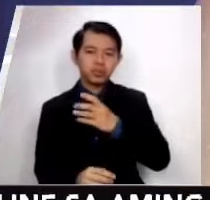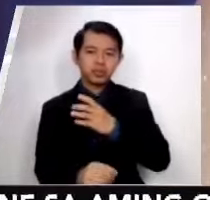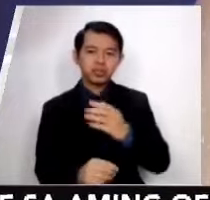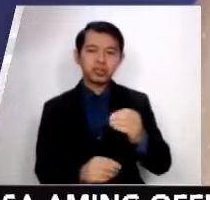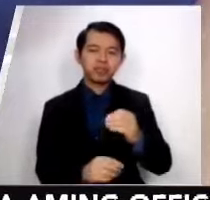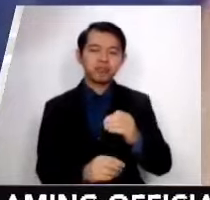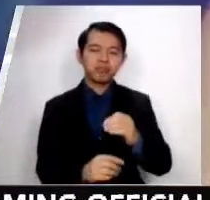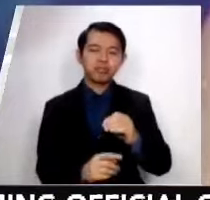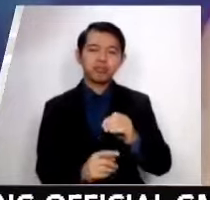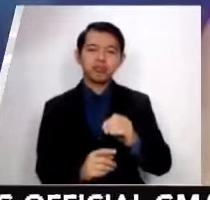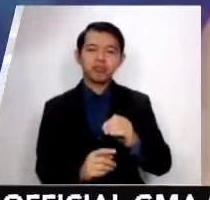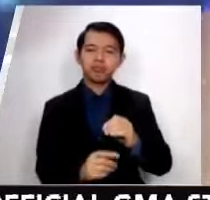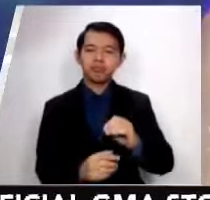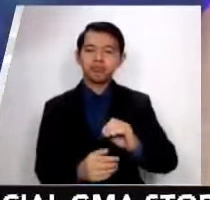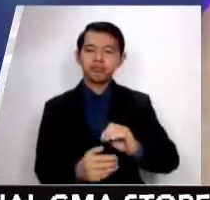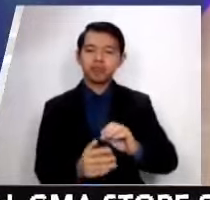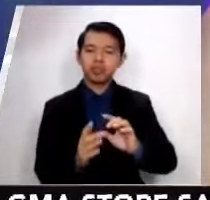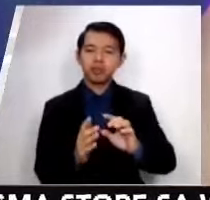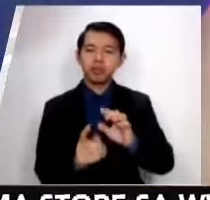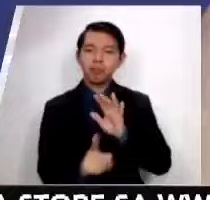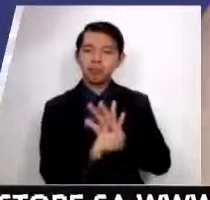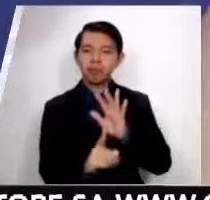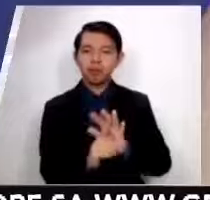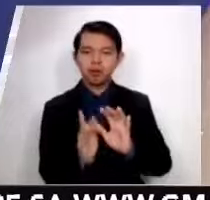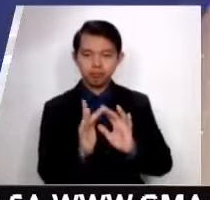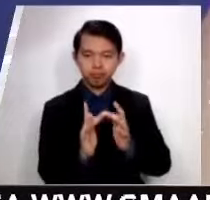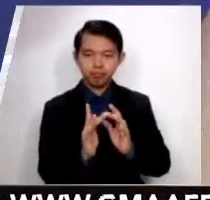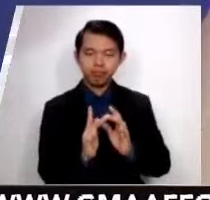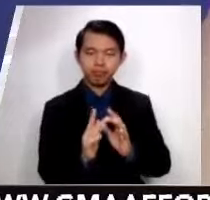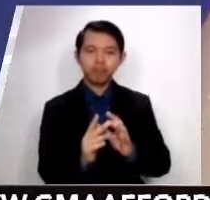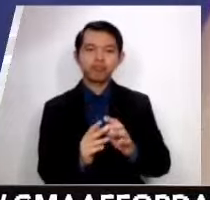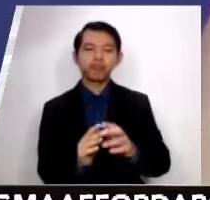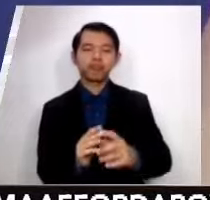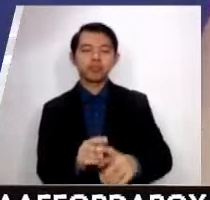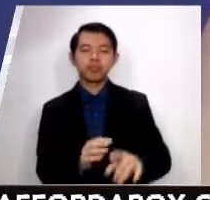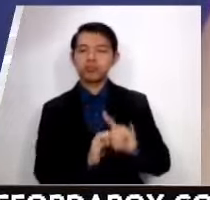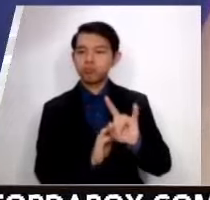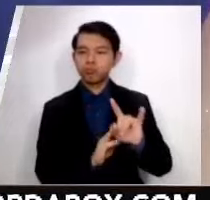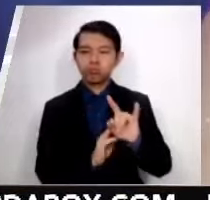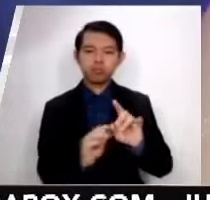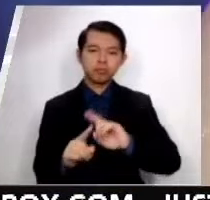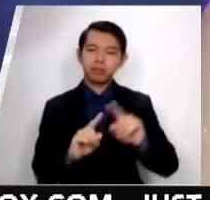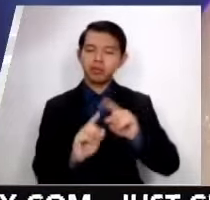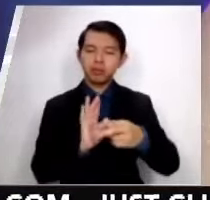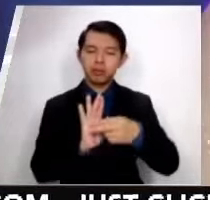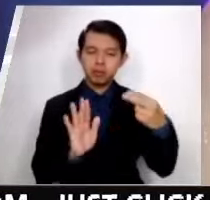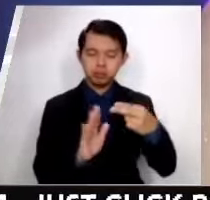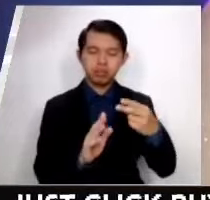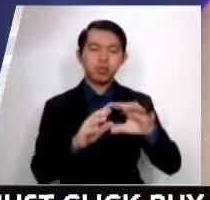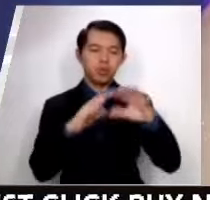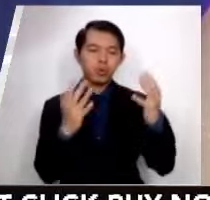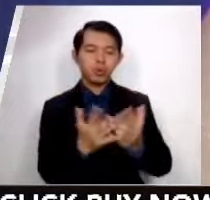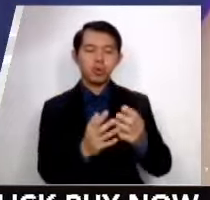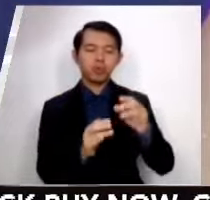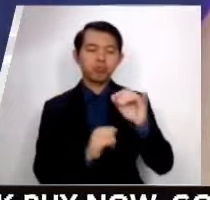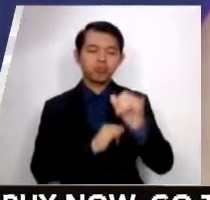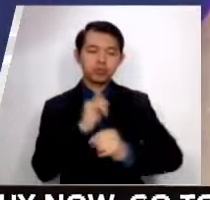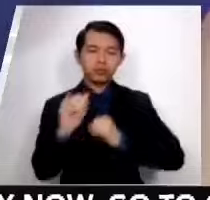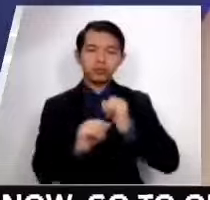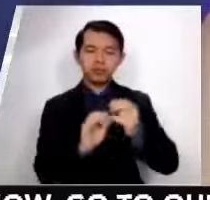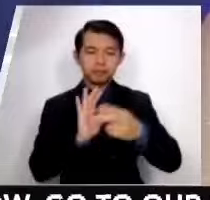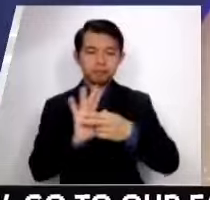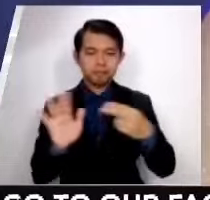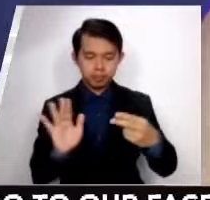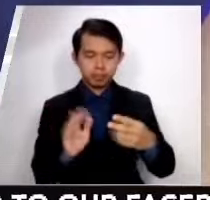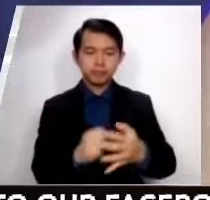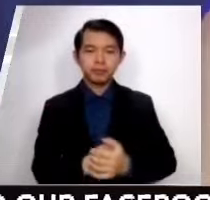nasasakop. All categories, including luxury, global or international brands. I mean, how proud could a